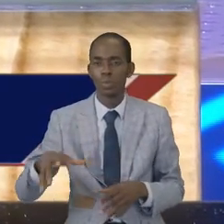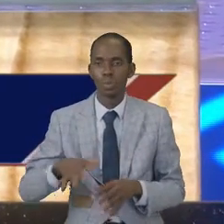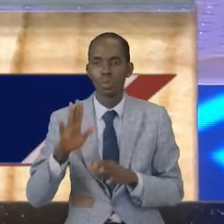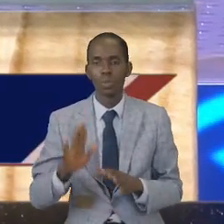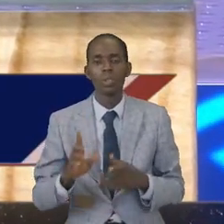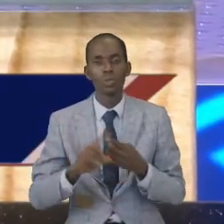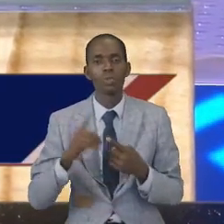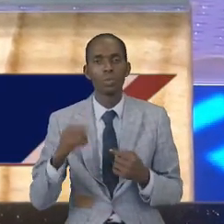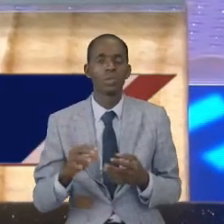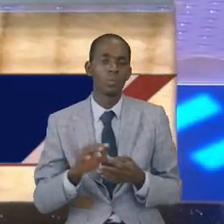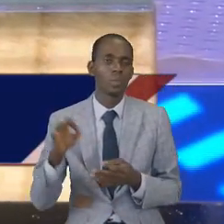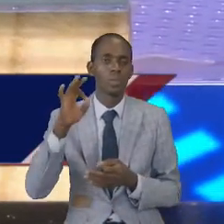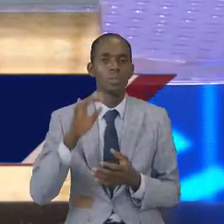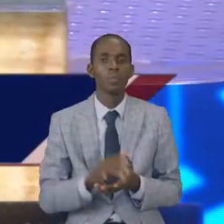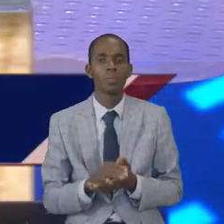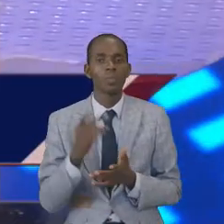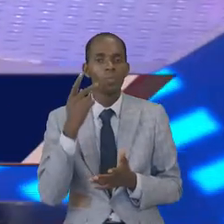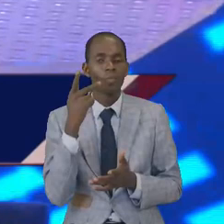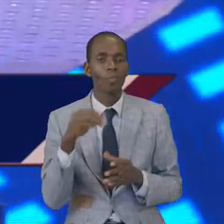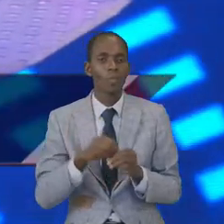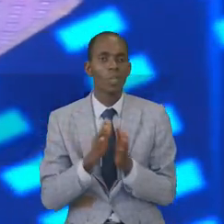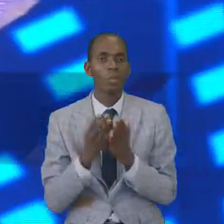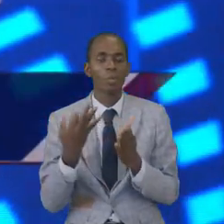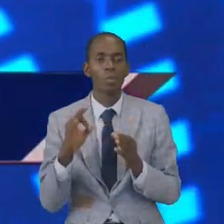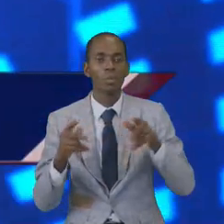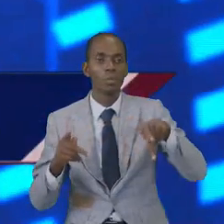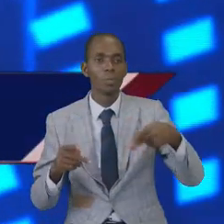fruitful sowers to the Spirit. Philippians chapter